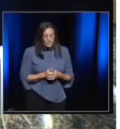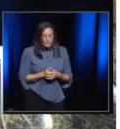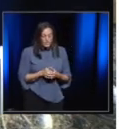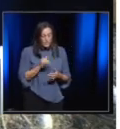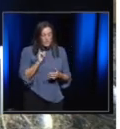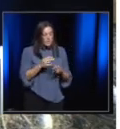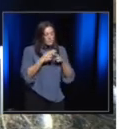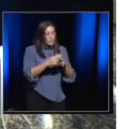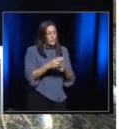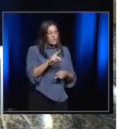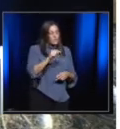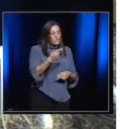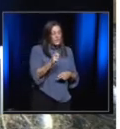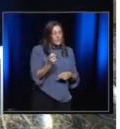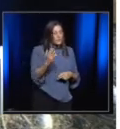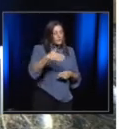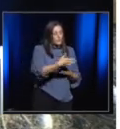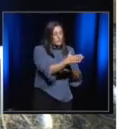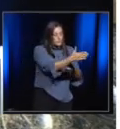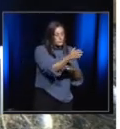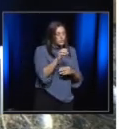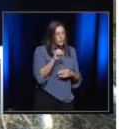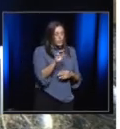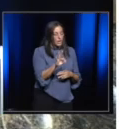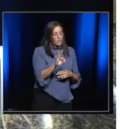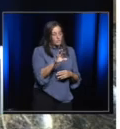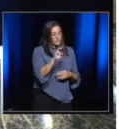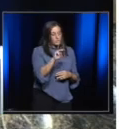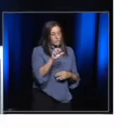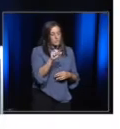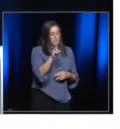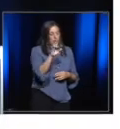of Māui, which is the North Island of New Zealand.